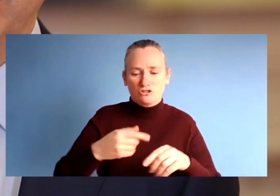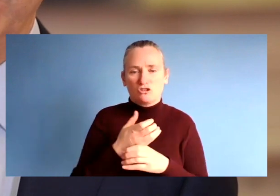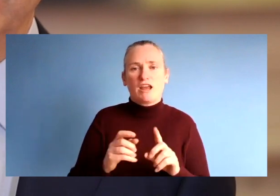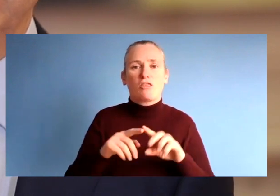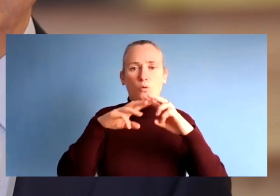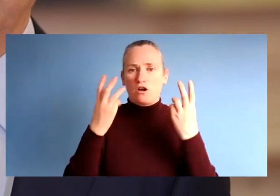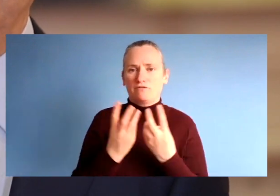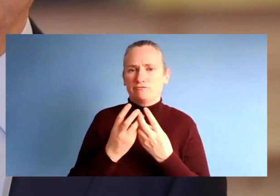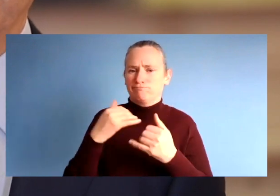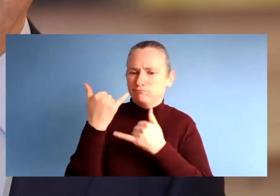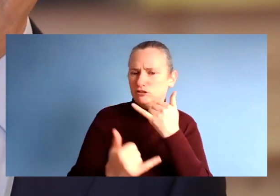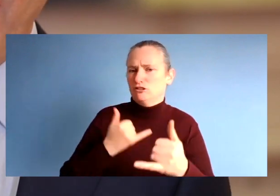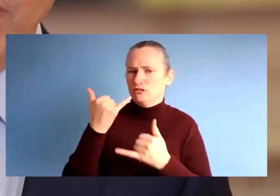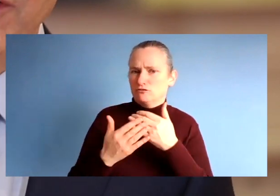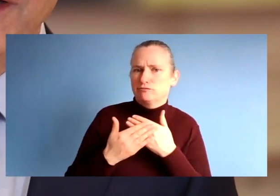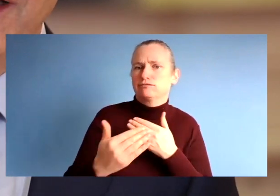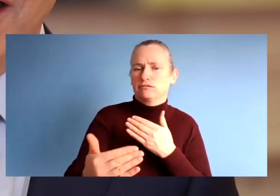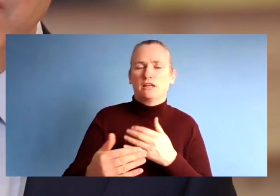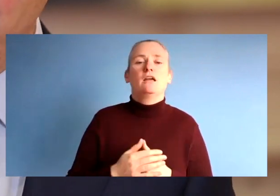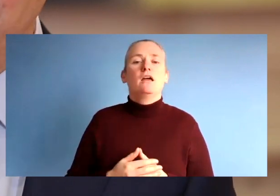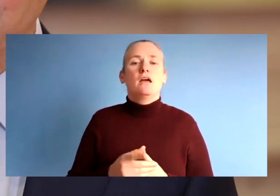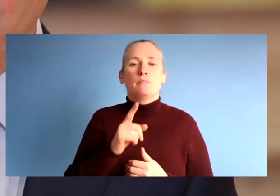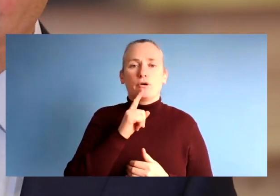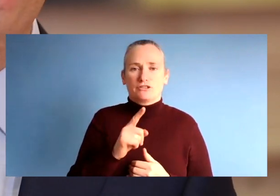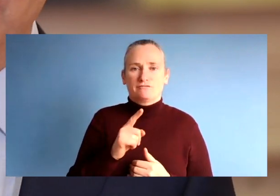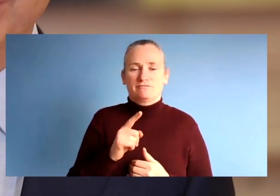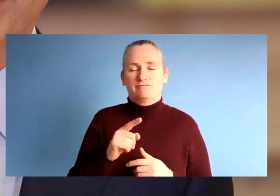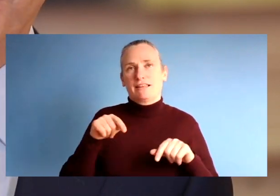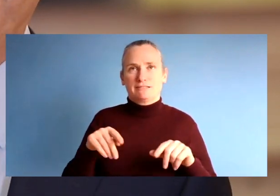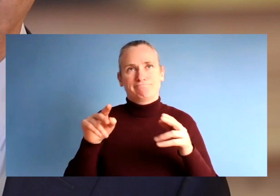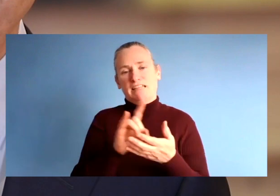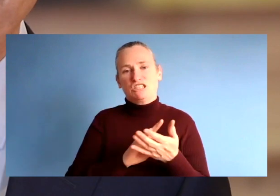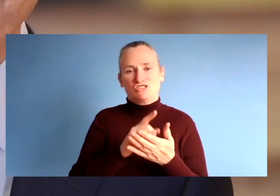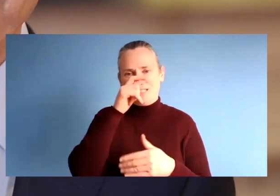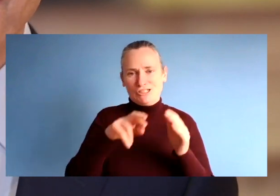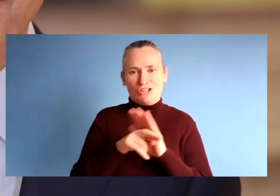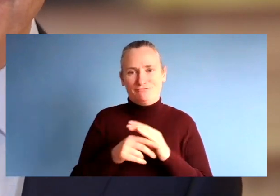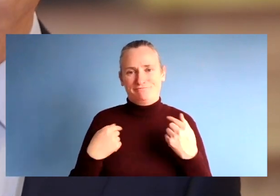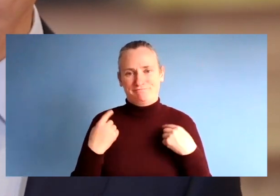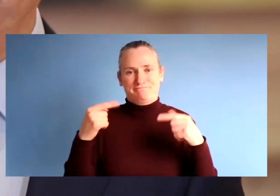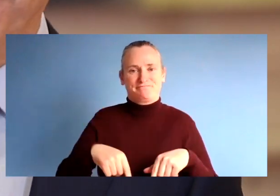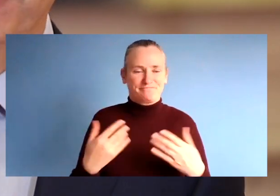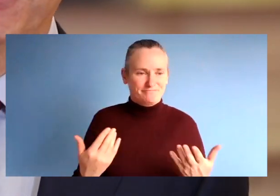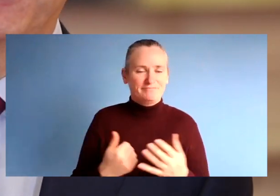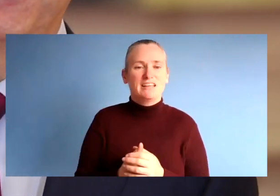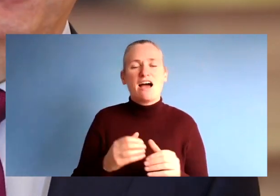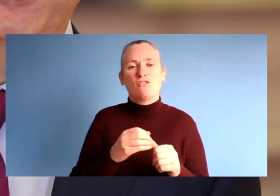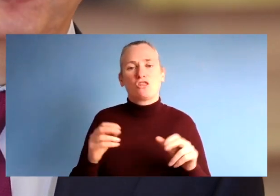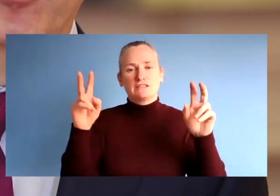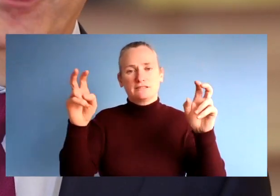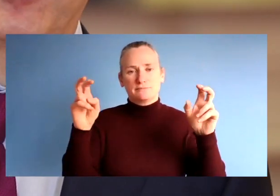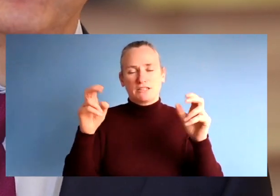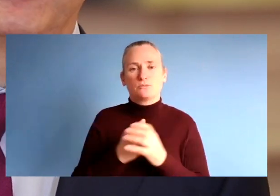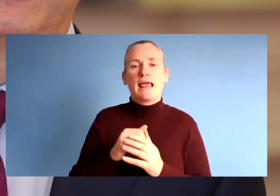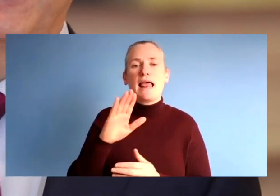for generations to come. However, and this is the history teacher coming out in me, there's another saying of Lenin that we need